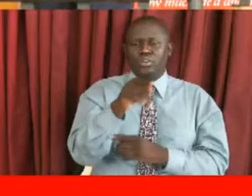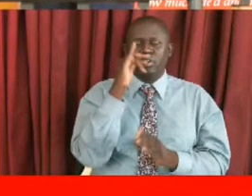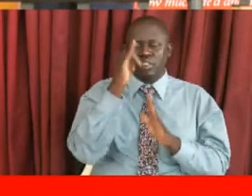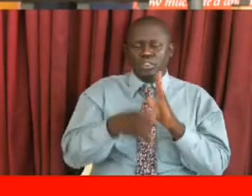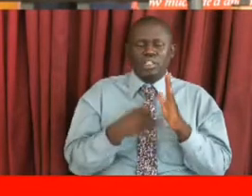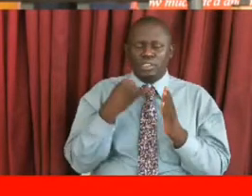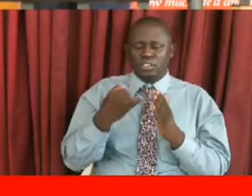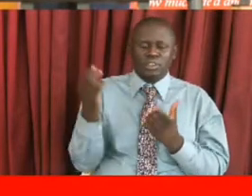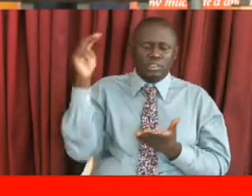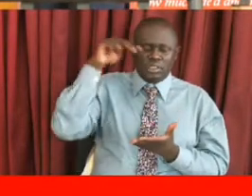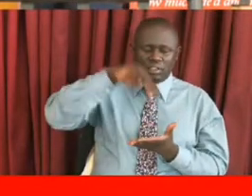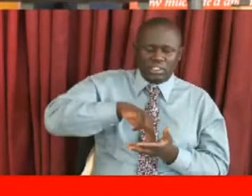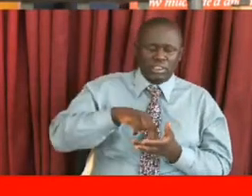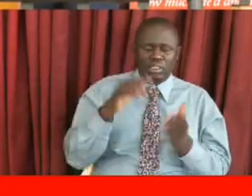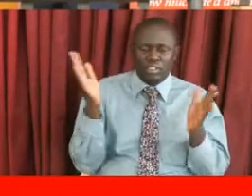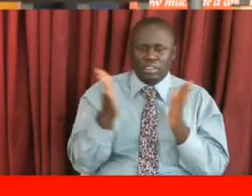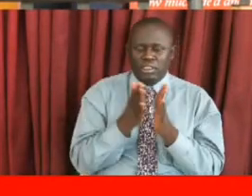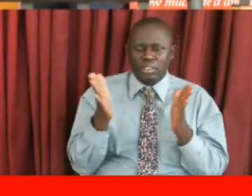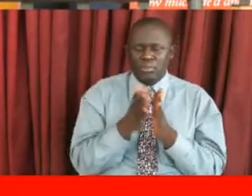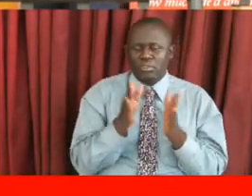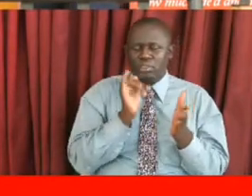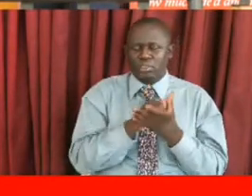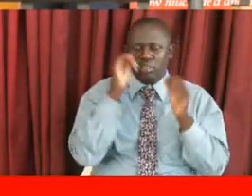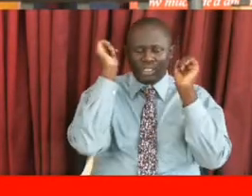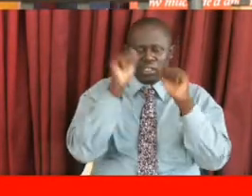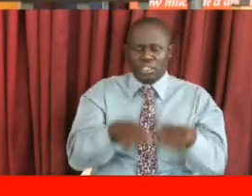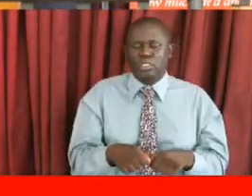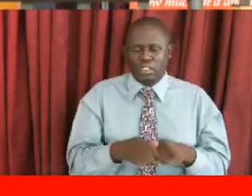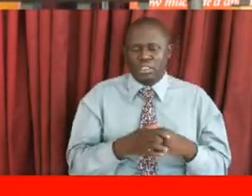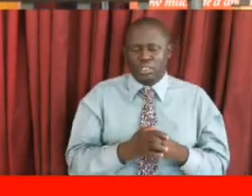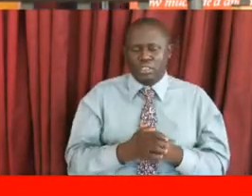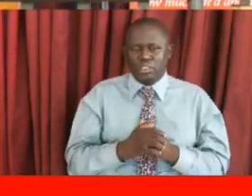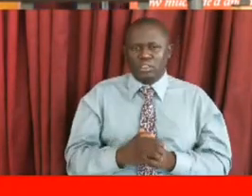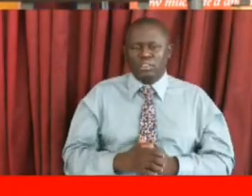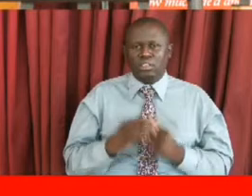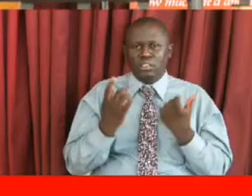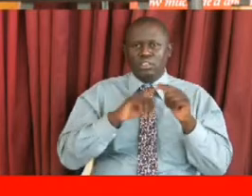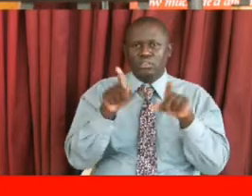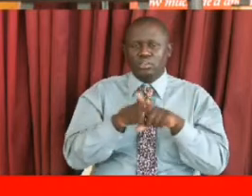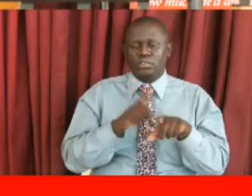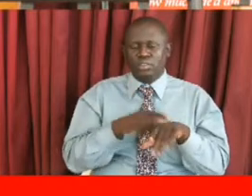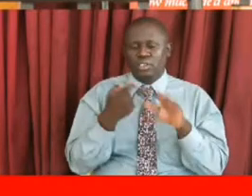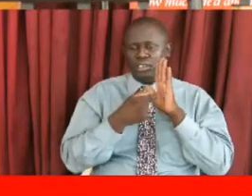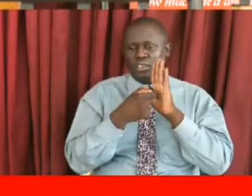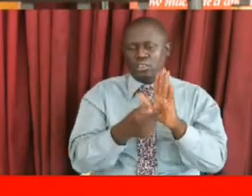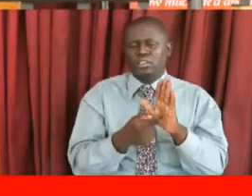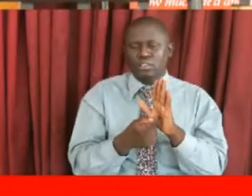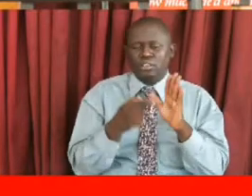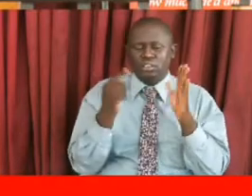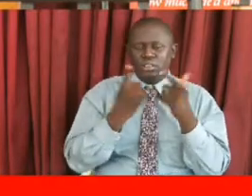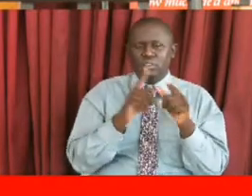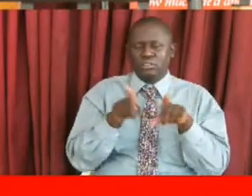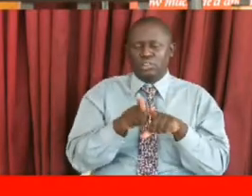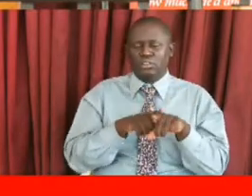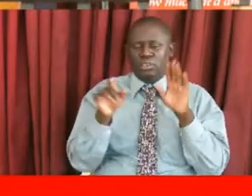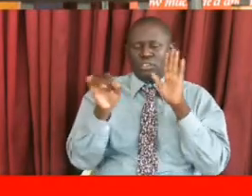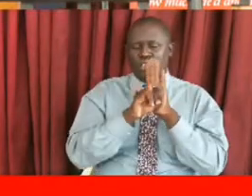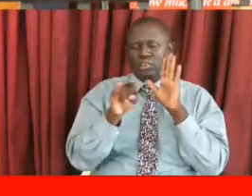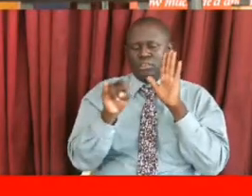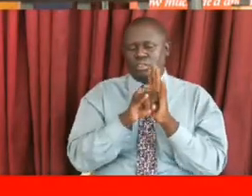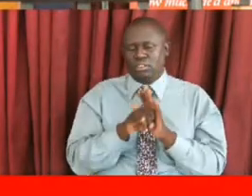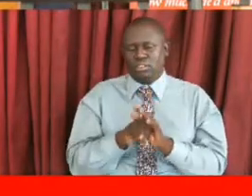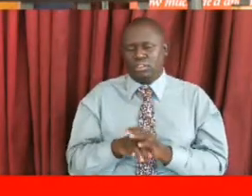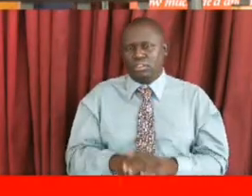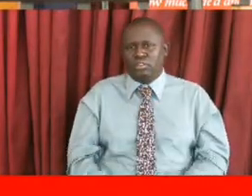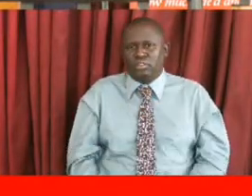the message indicated his message he identified his in my